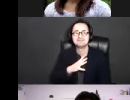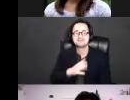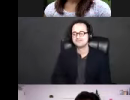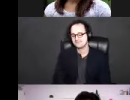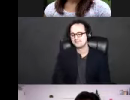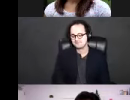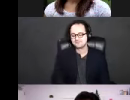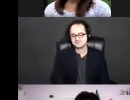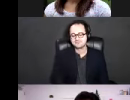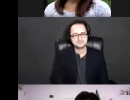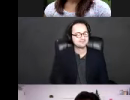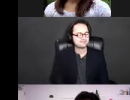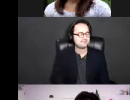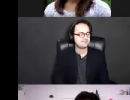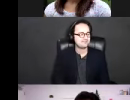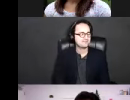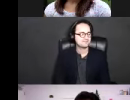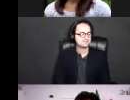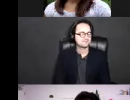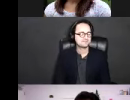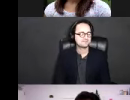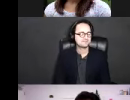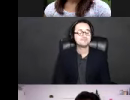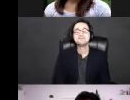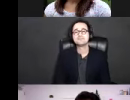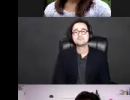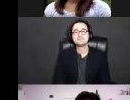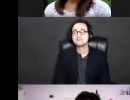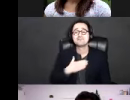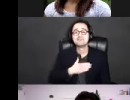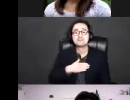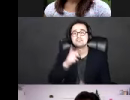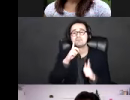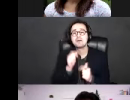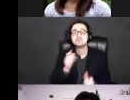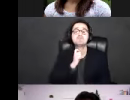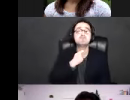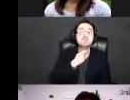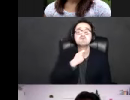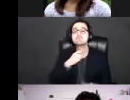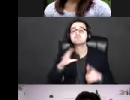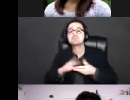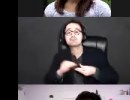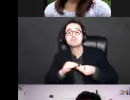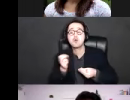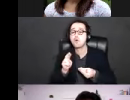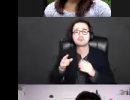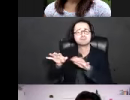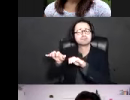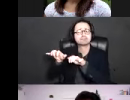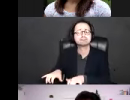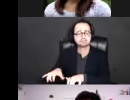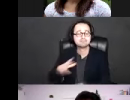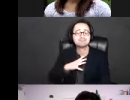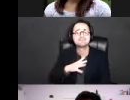and come back in. So I'll invite you all, unmute yourself if you want to ask it, or type it into the chat. I'm happy to have this be